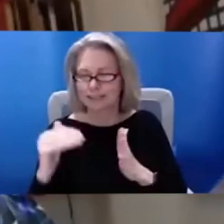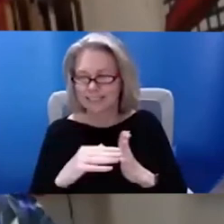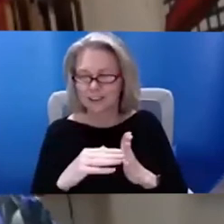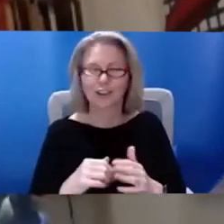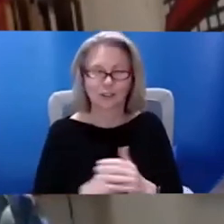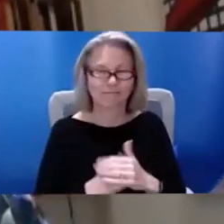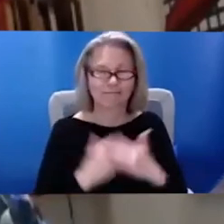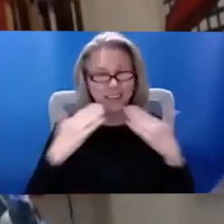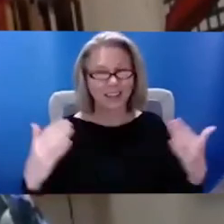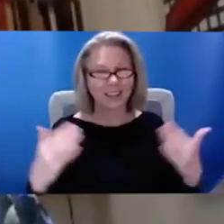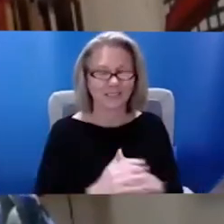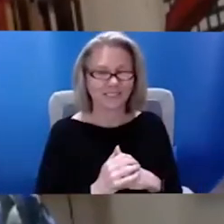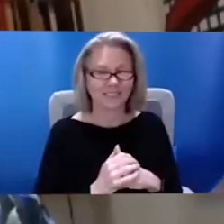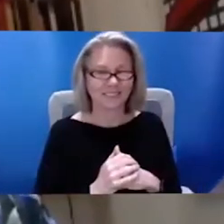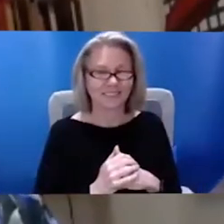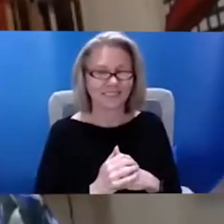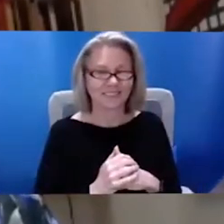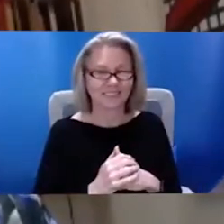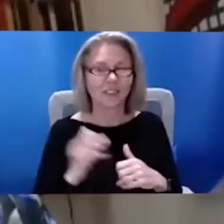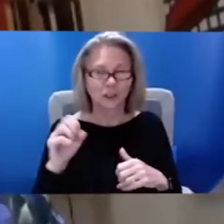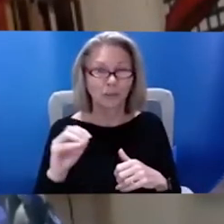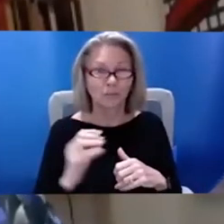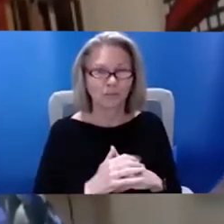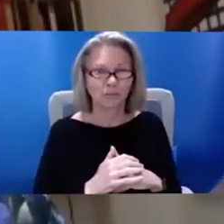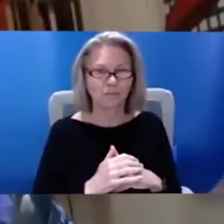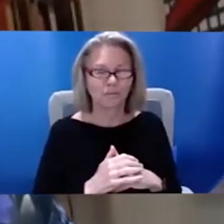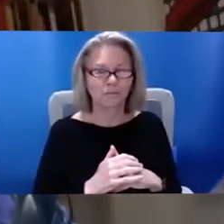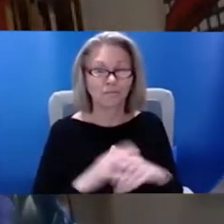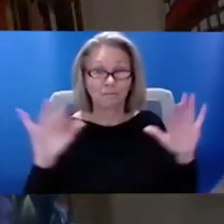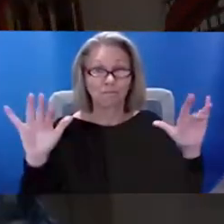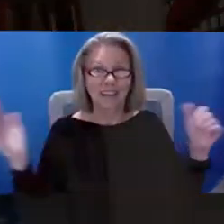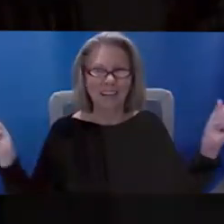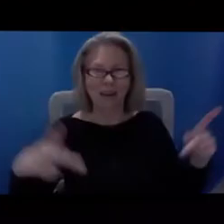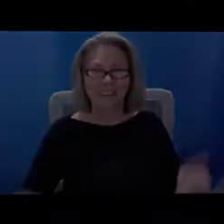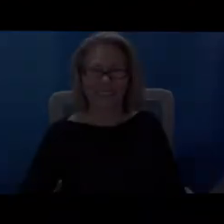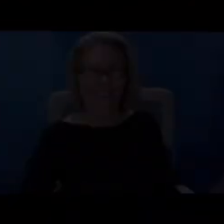Ume, and Wen Zhuang. So thank you all. Come back.